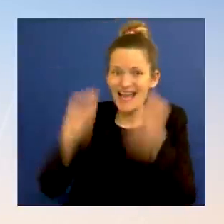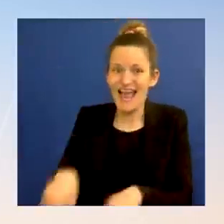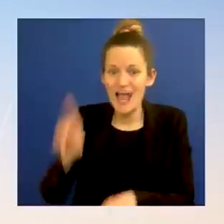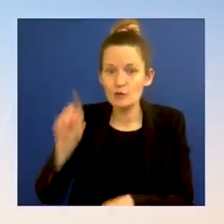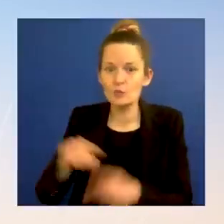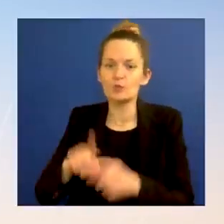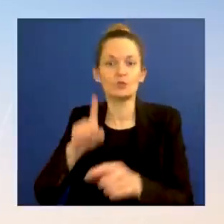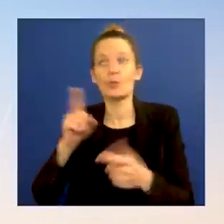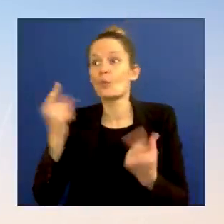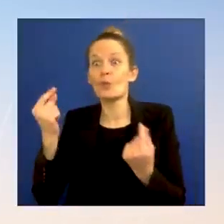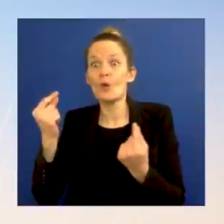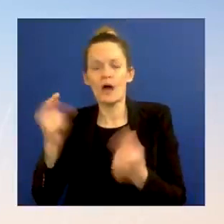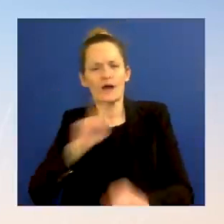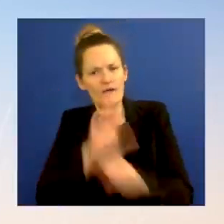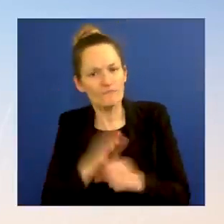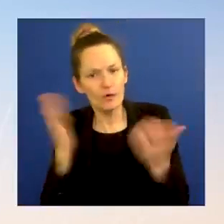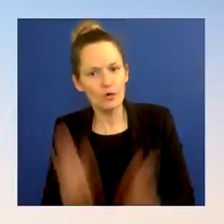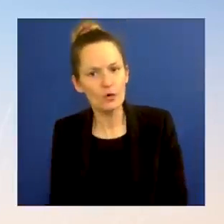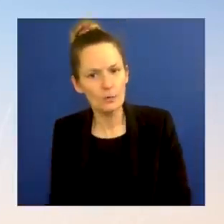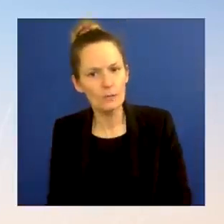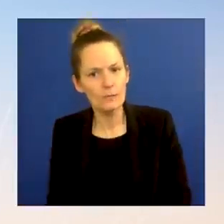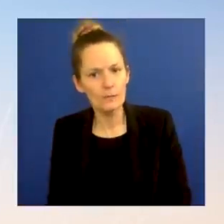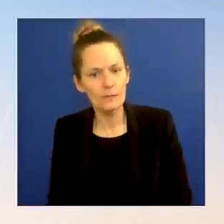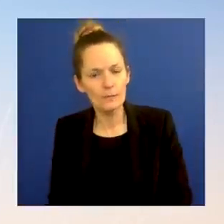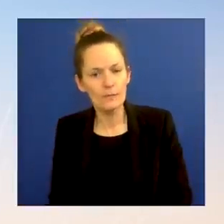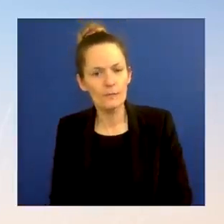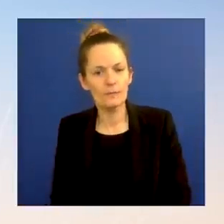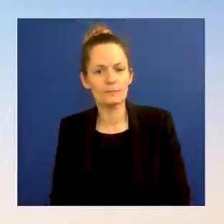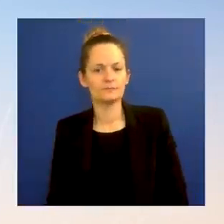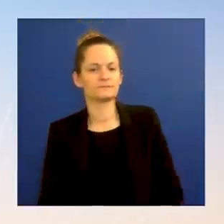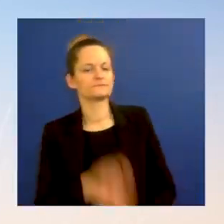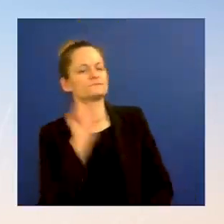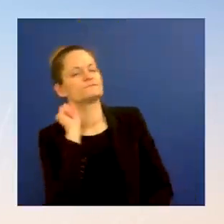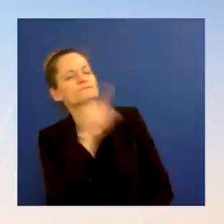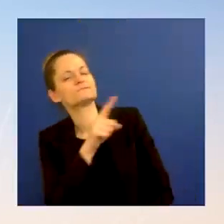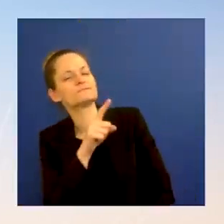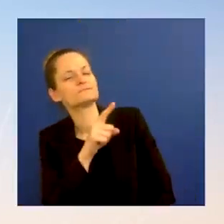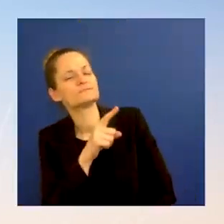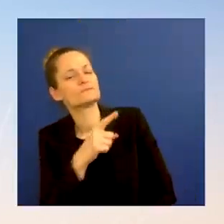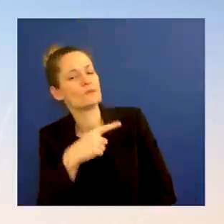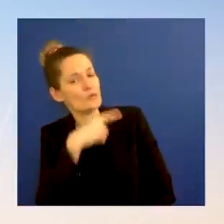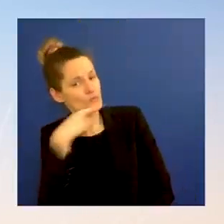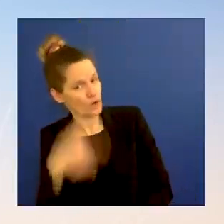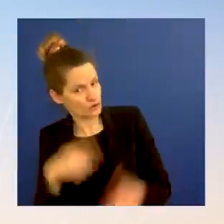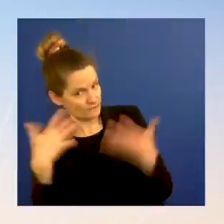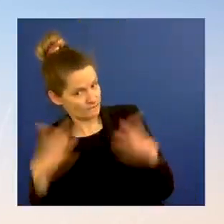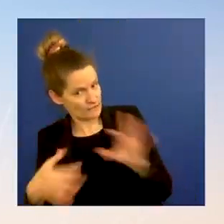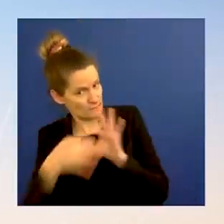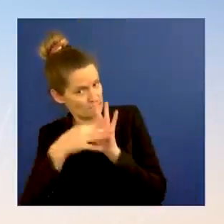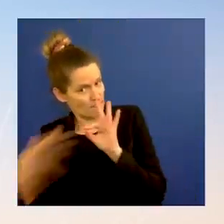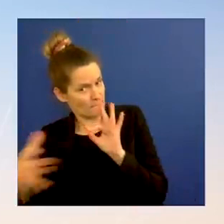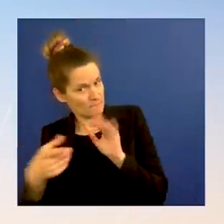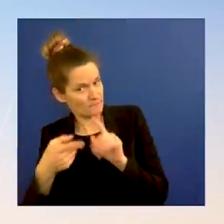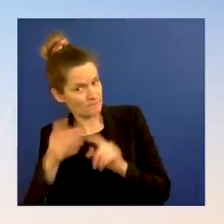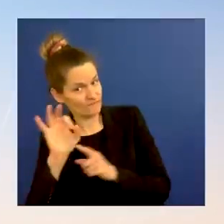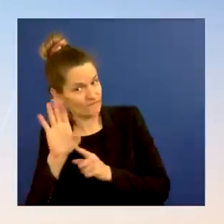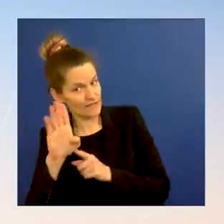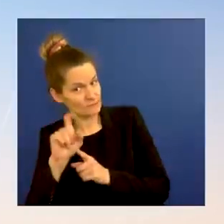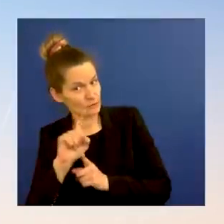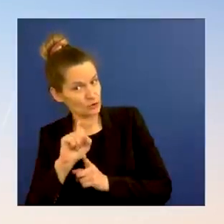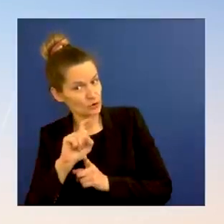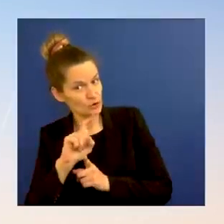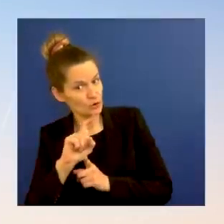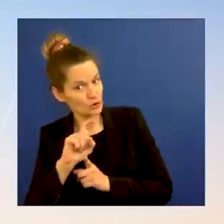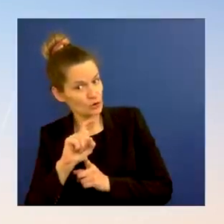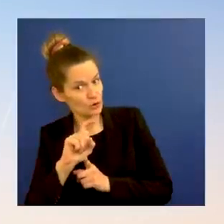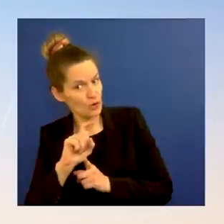Facebook inside of Russia. How does that affect U.S. efforts? Does the White House have concerns about that